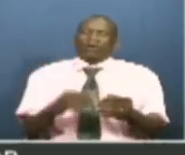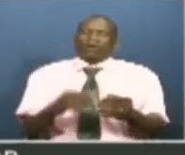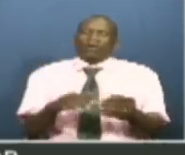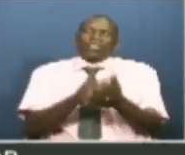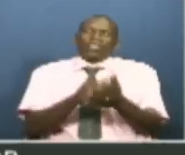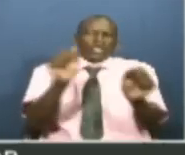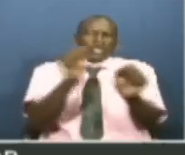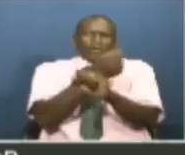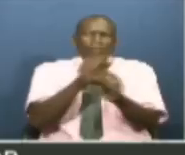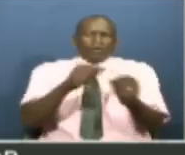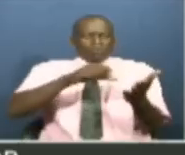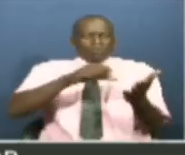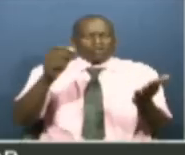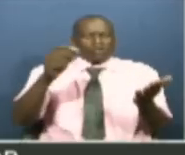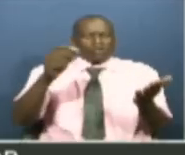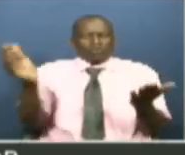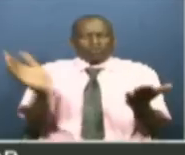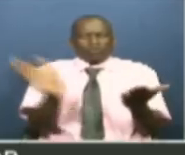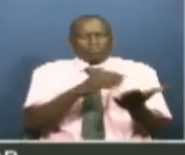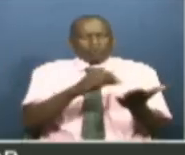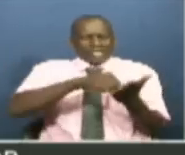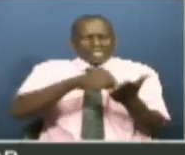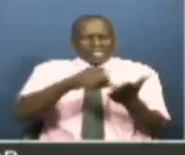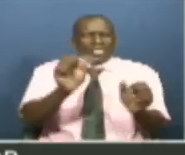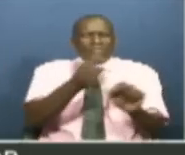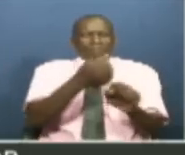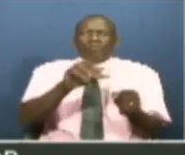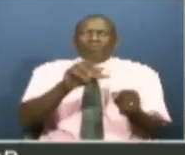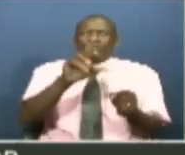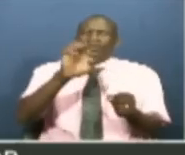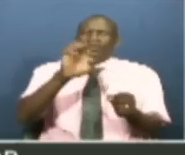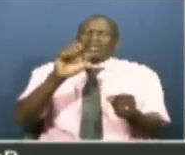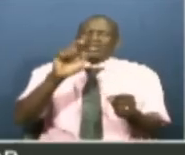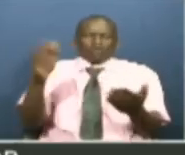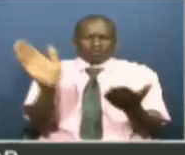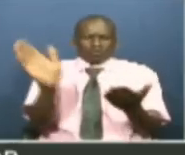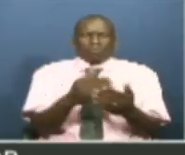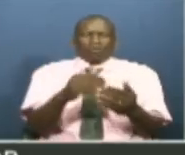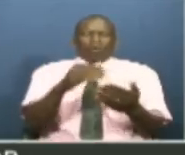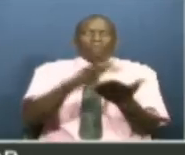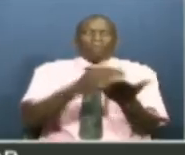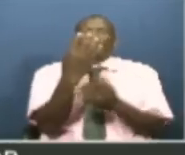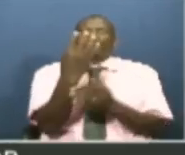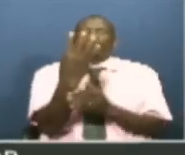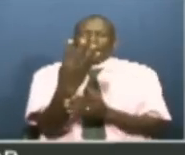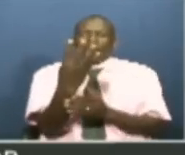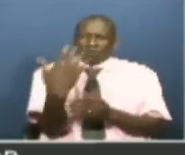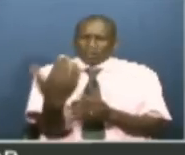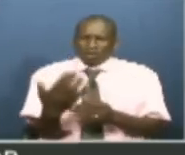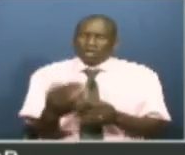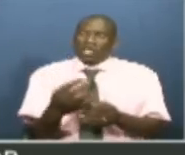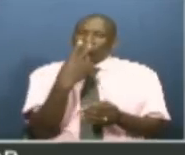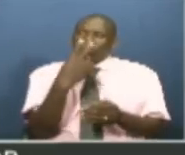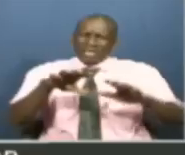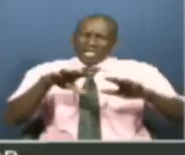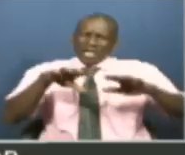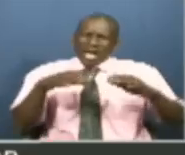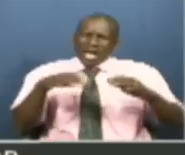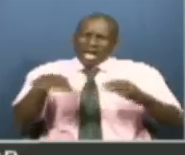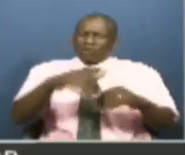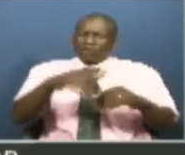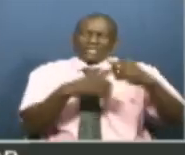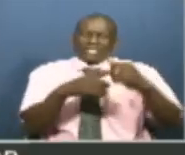cannot delete. All right? So on page 4, you will see about 6